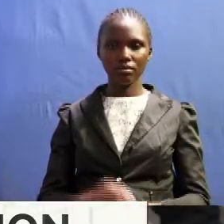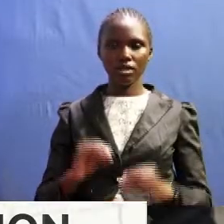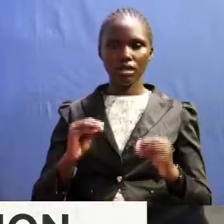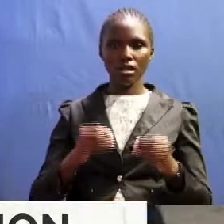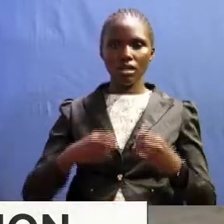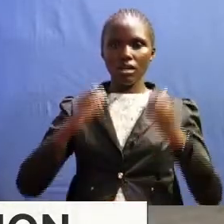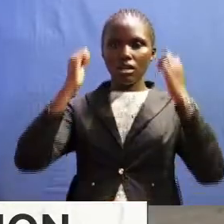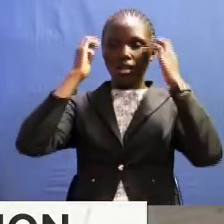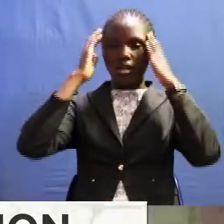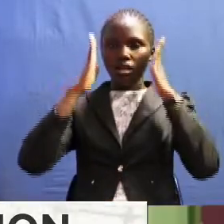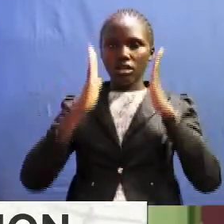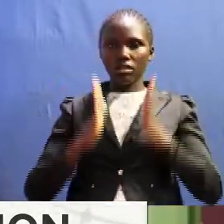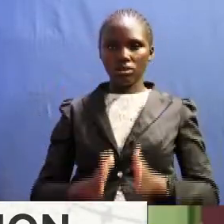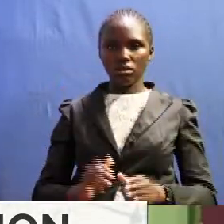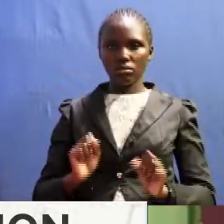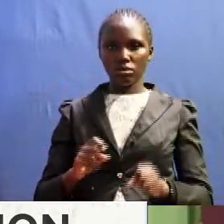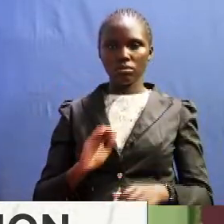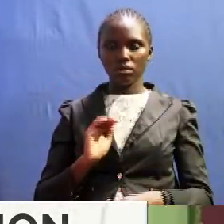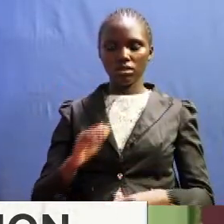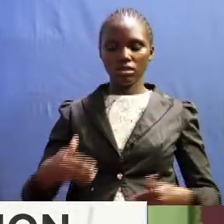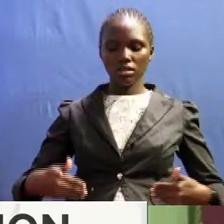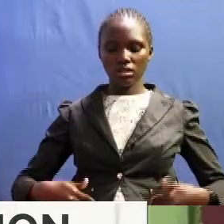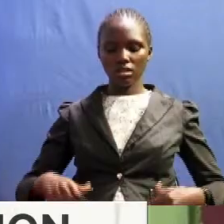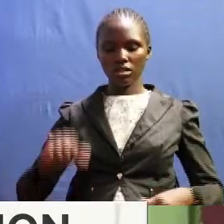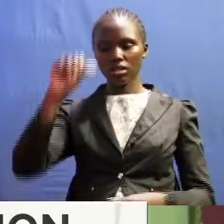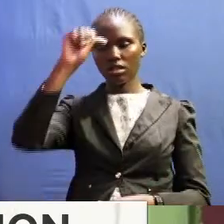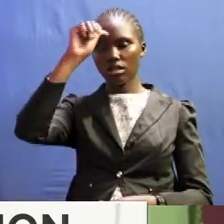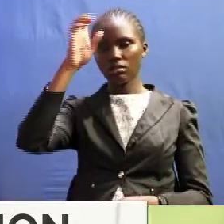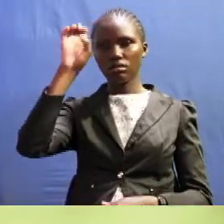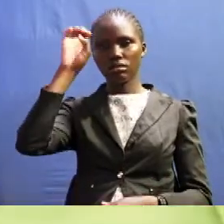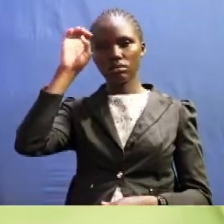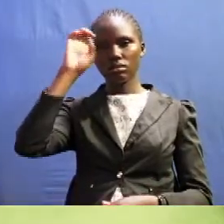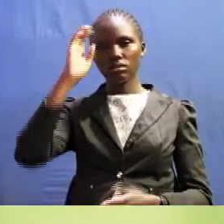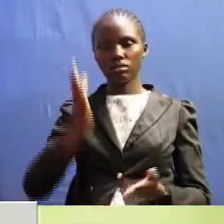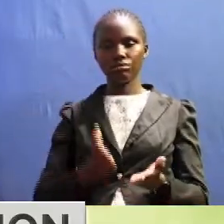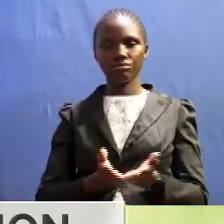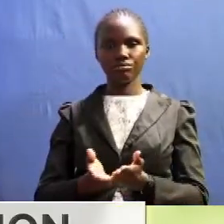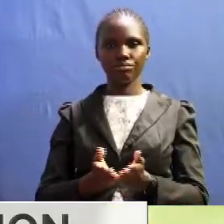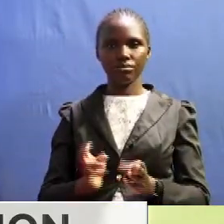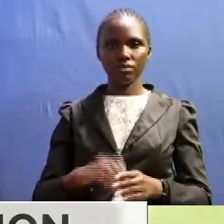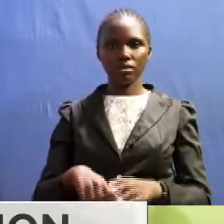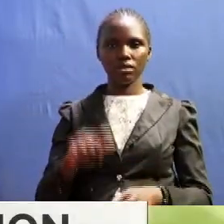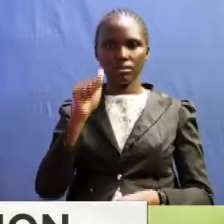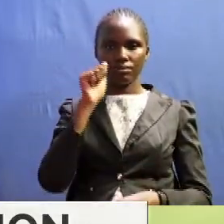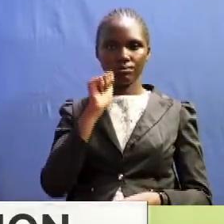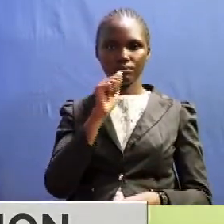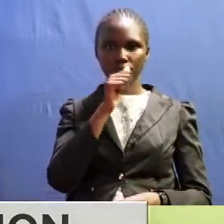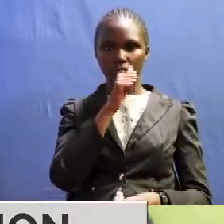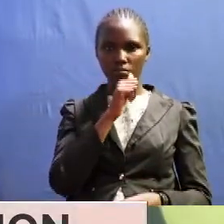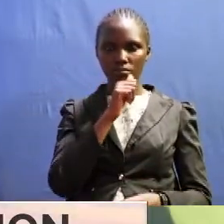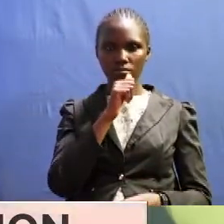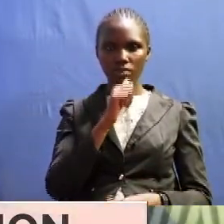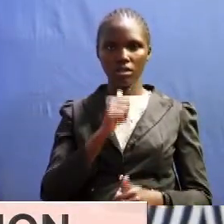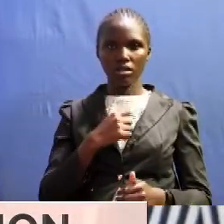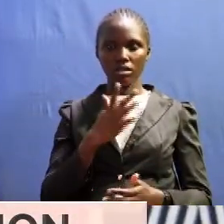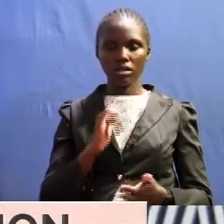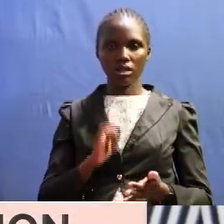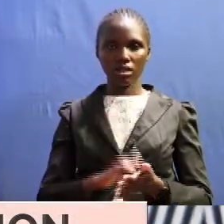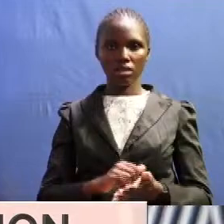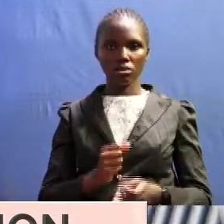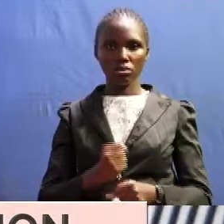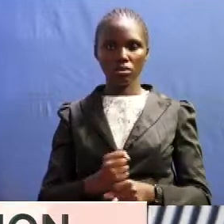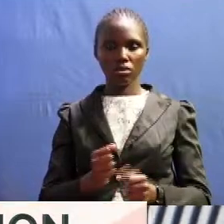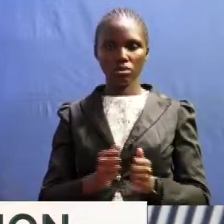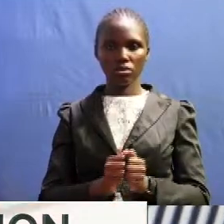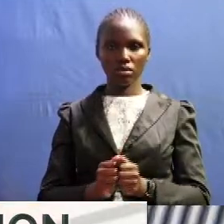Education experts are encouraging youths to consider beauty and fashion courses for quick income. Stakeholders appeal for equal government